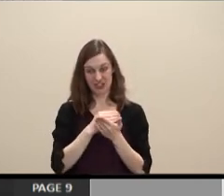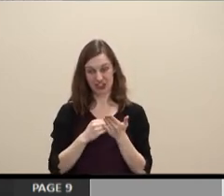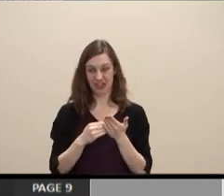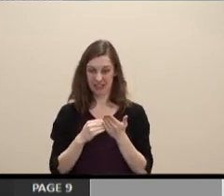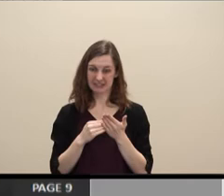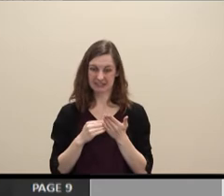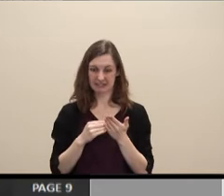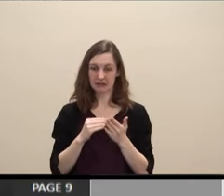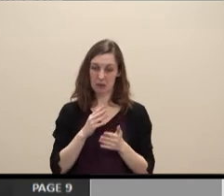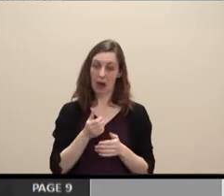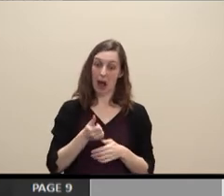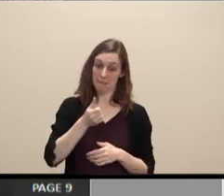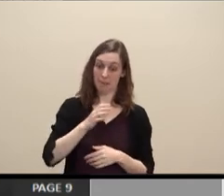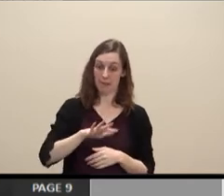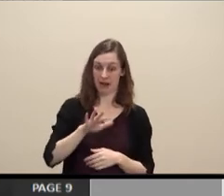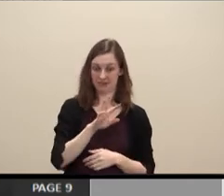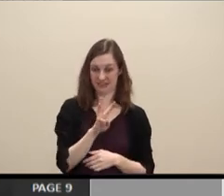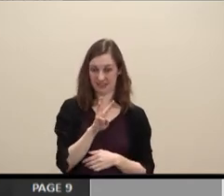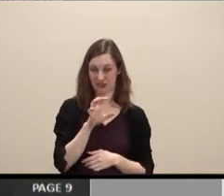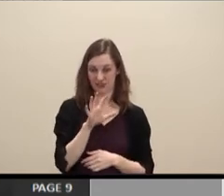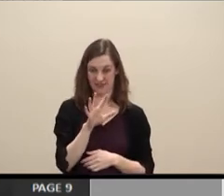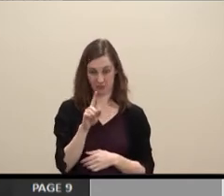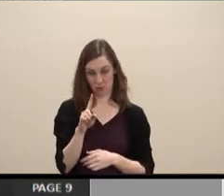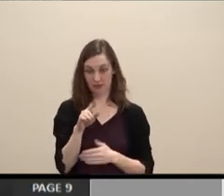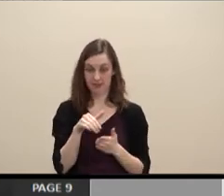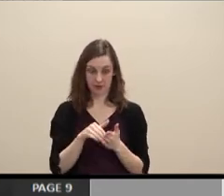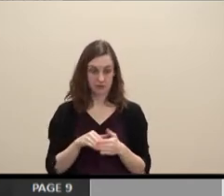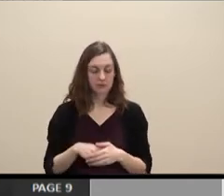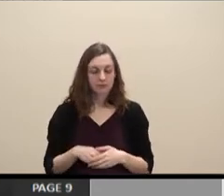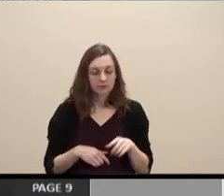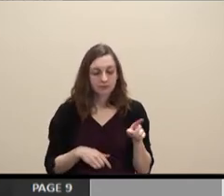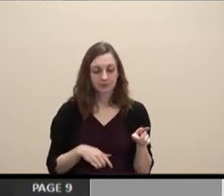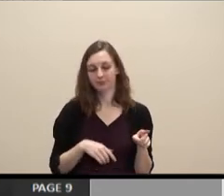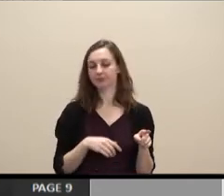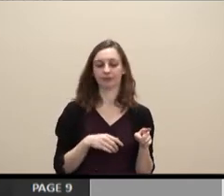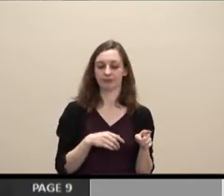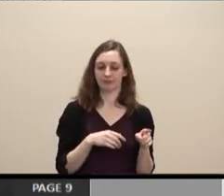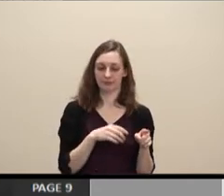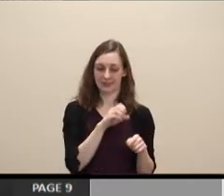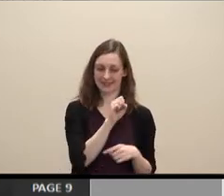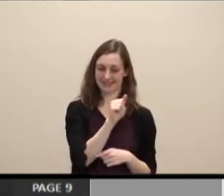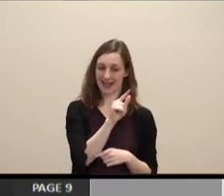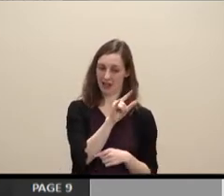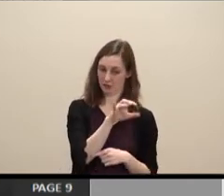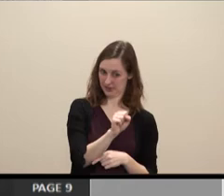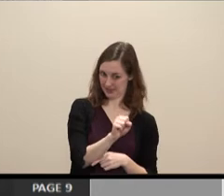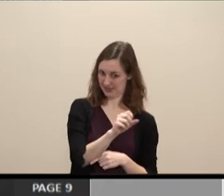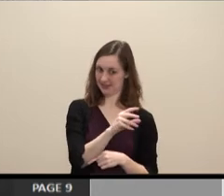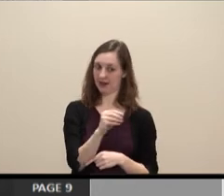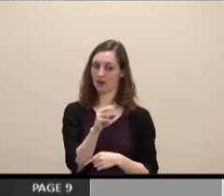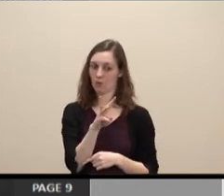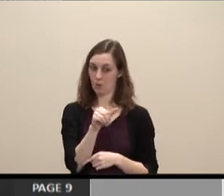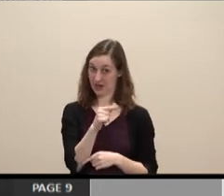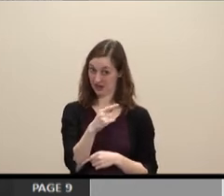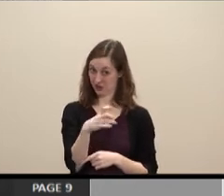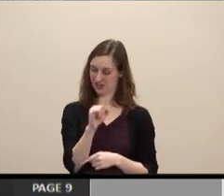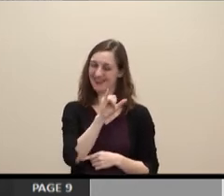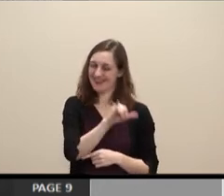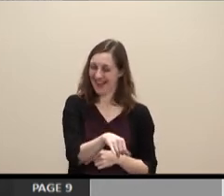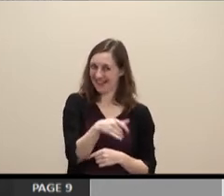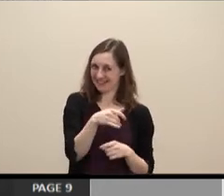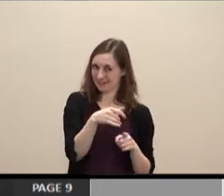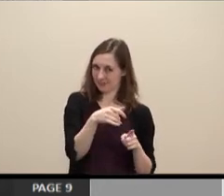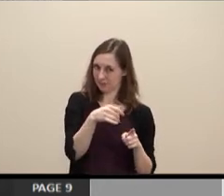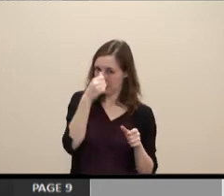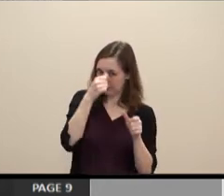$650,000. Salaries and wages, and this is most of this is where that 10 days shifted between the years. Now, it's about